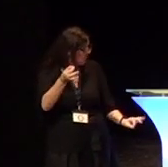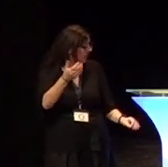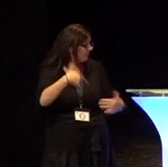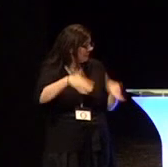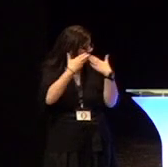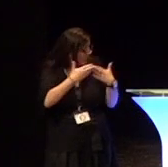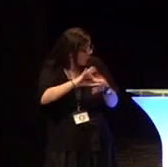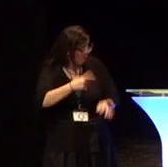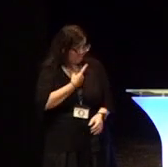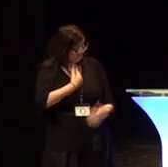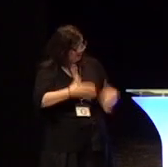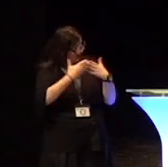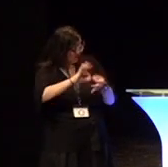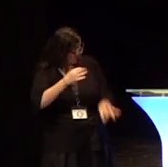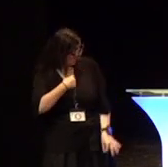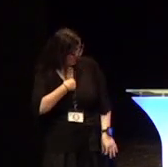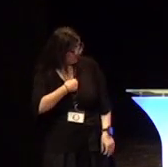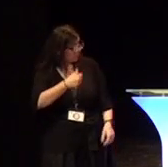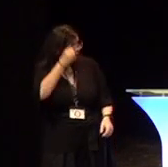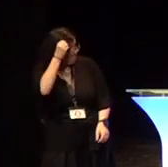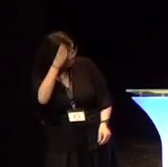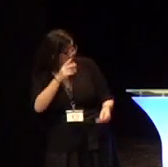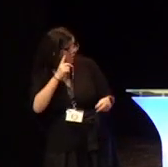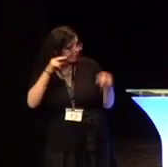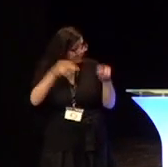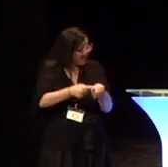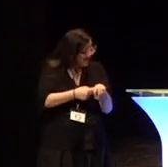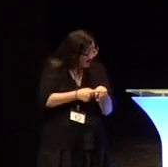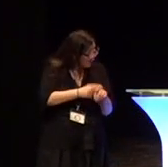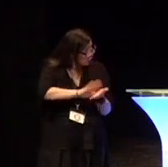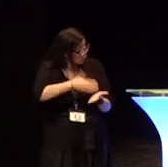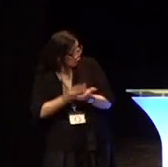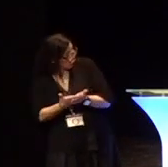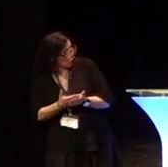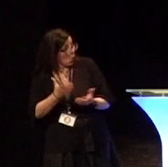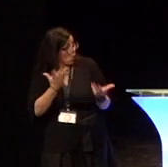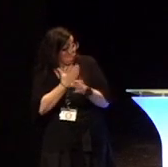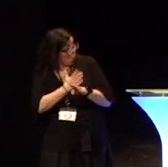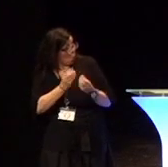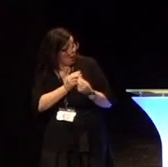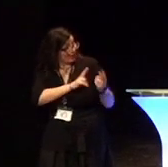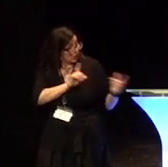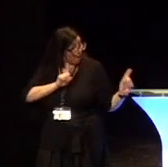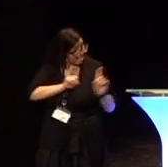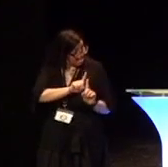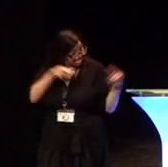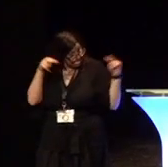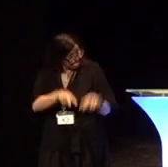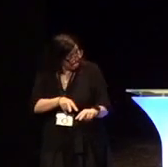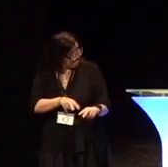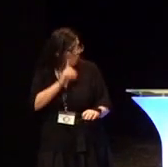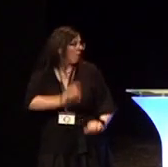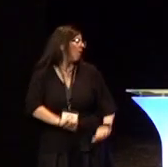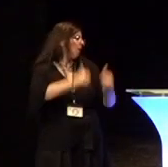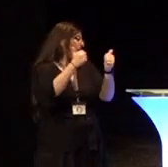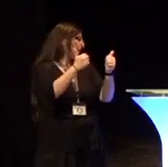And, and thinking about, obviously interpreters have studied linguistics and things like that, and, I've got experience in terms of